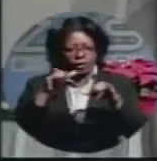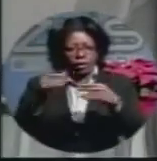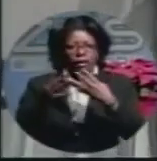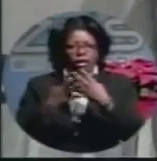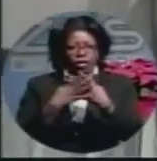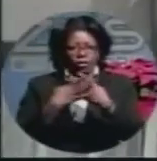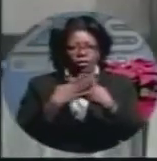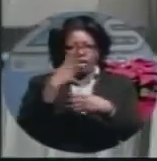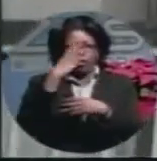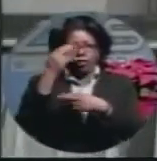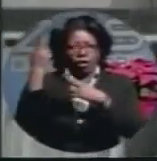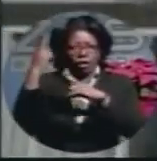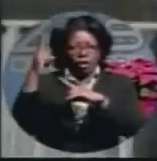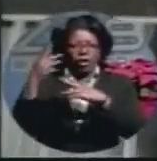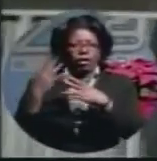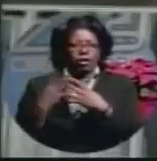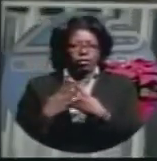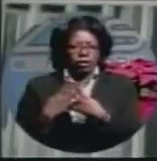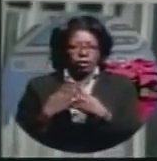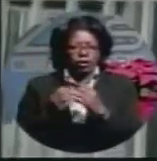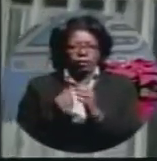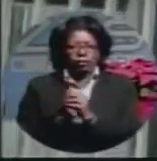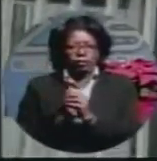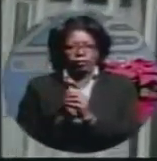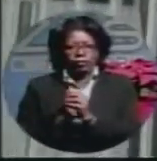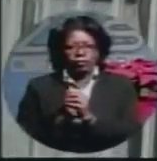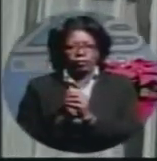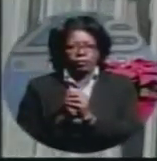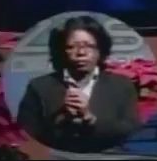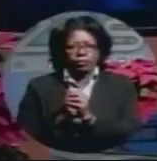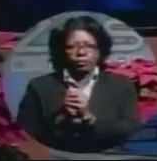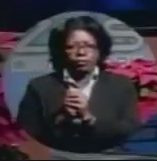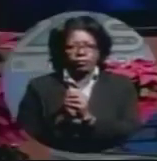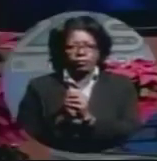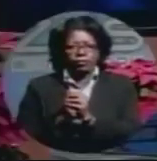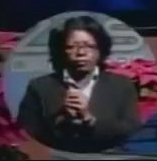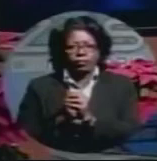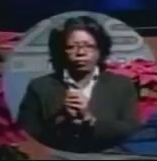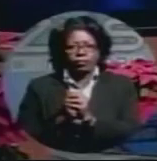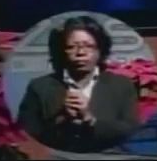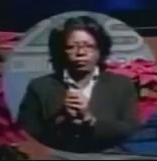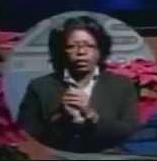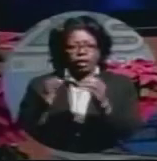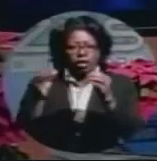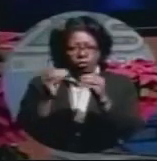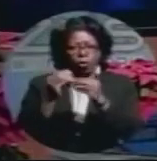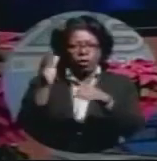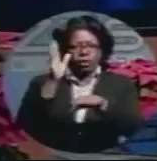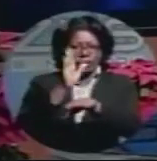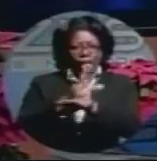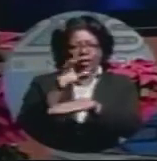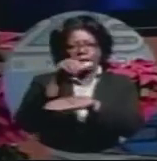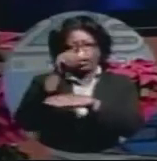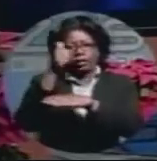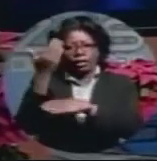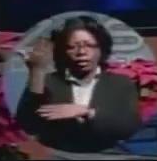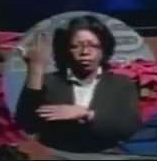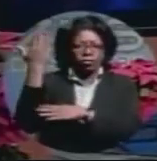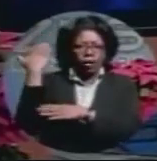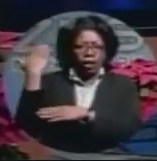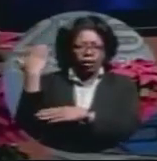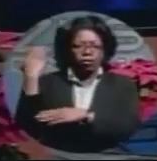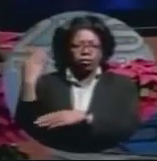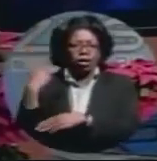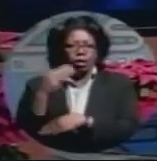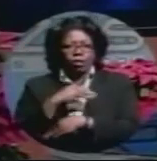bars at Foxhill Prison. Fern Carey, ZNS Network News. There's more tonight from another former member of the